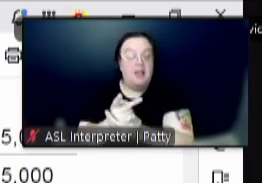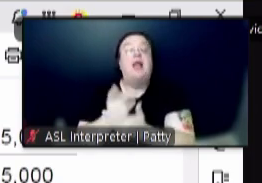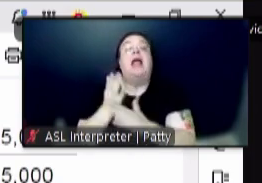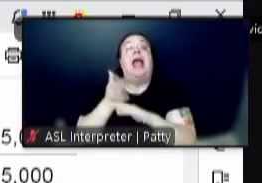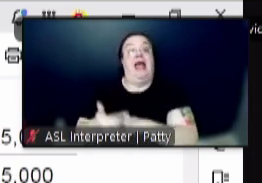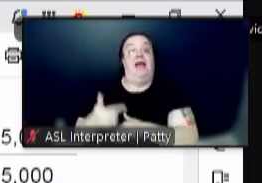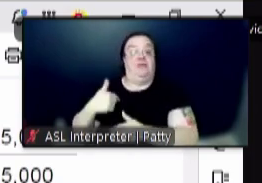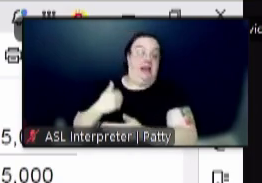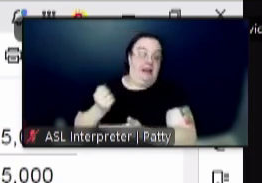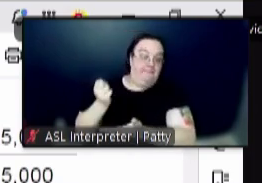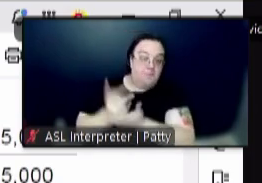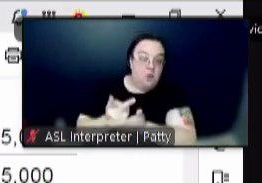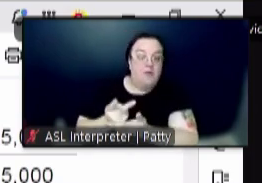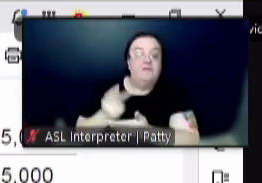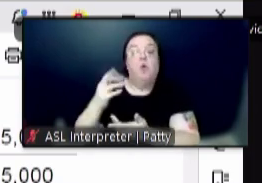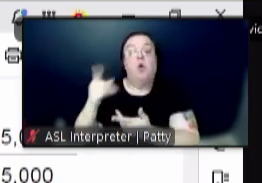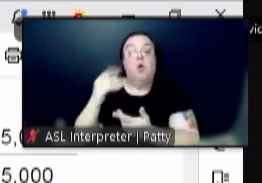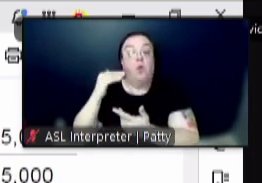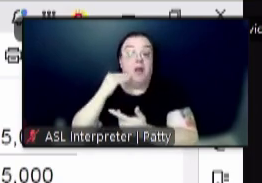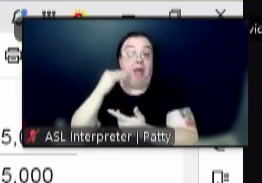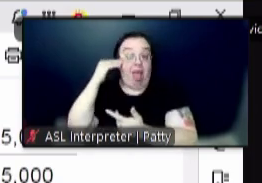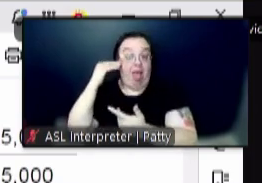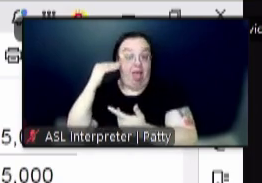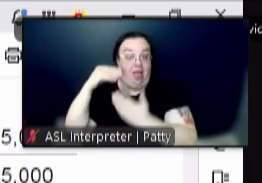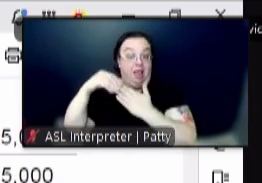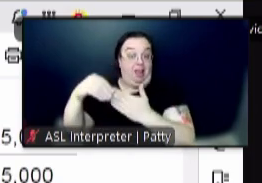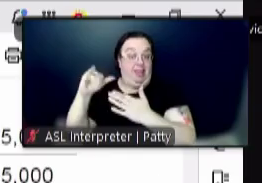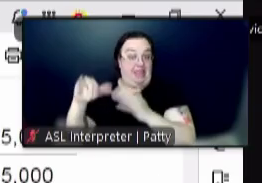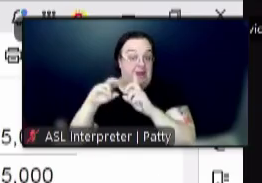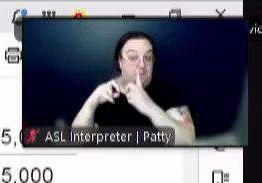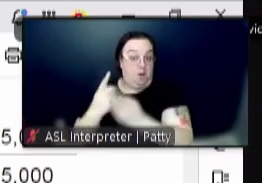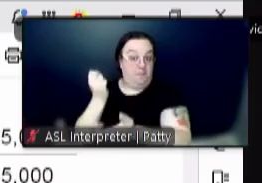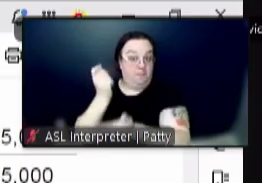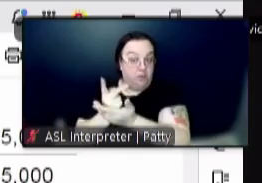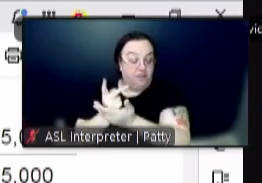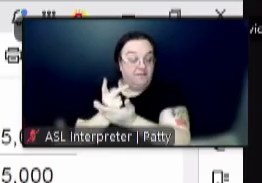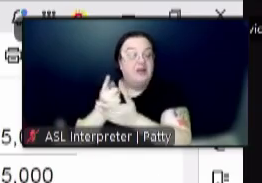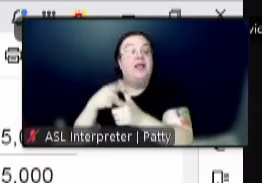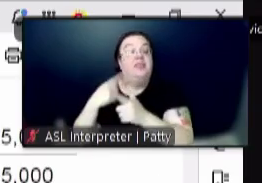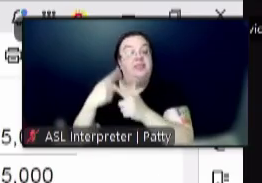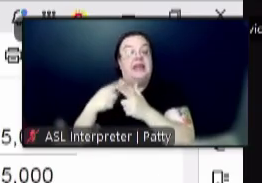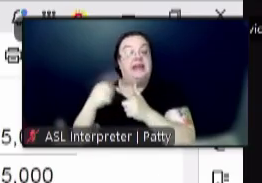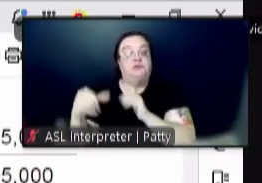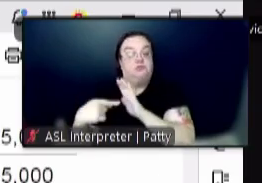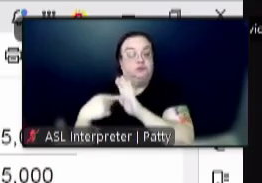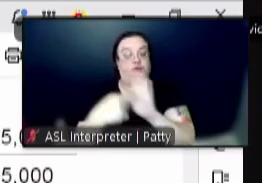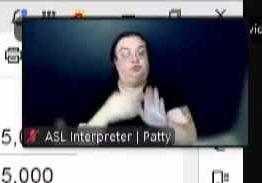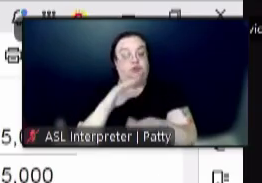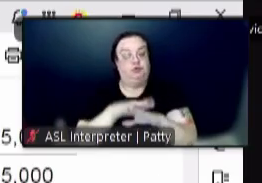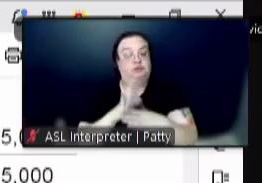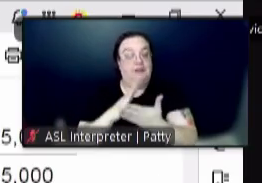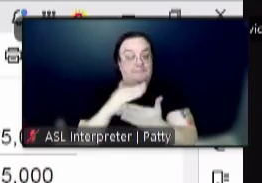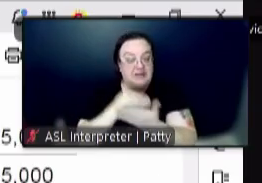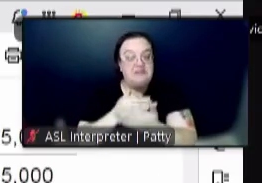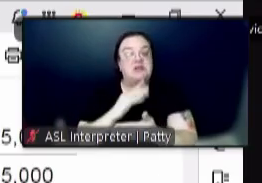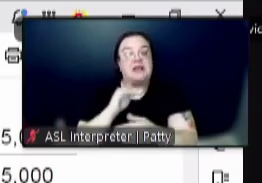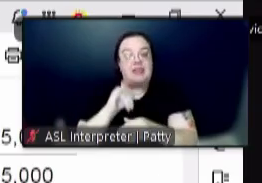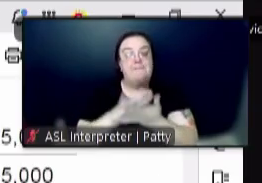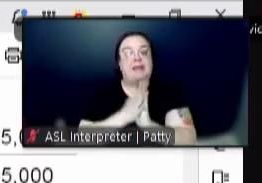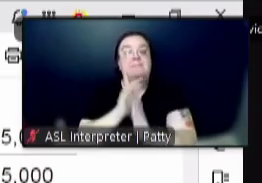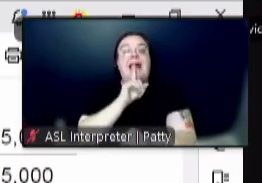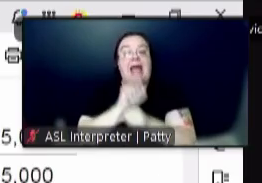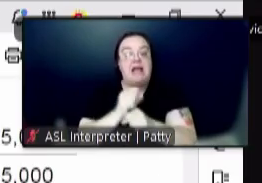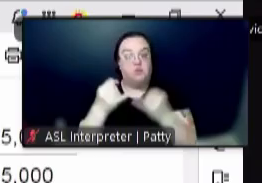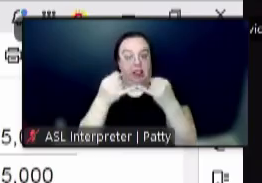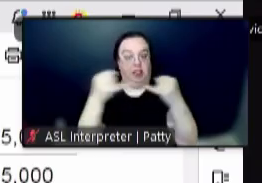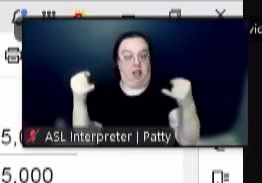approve it or the department head approves it, it's reflective of the budget and the actual line item. So it